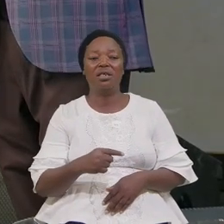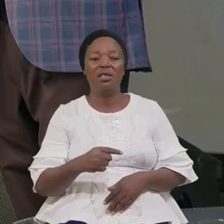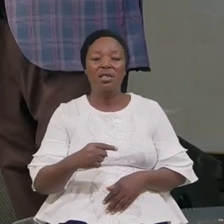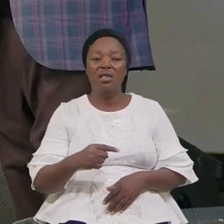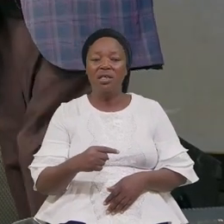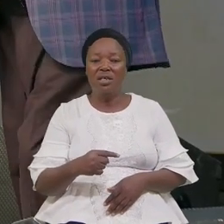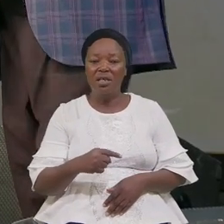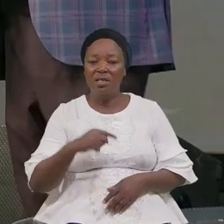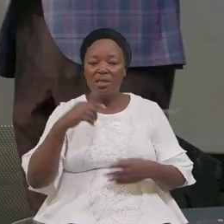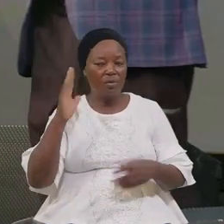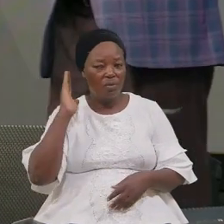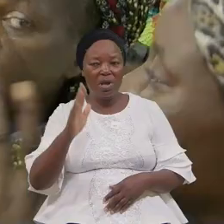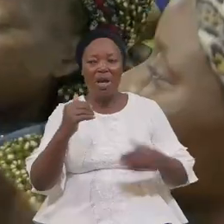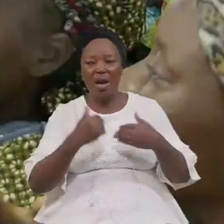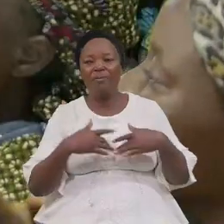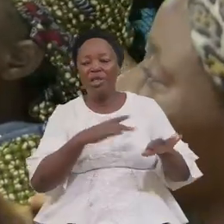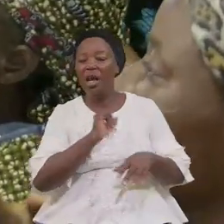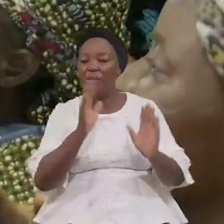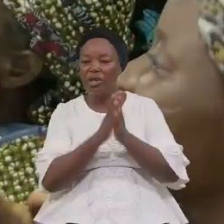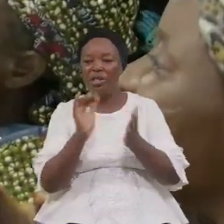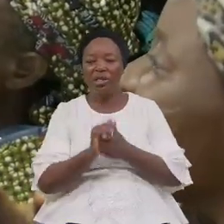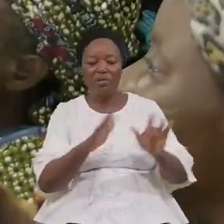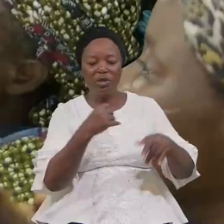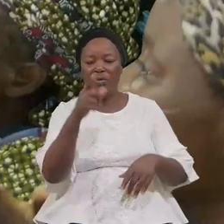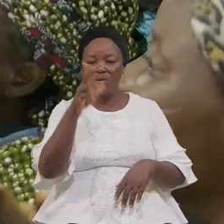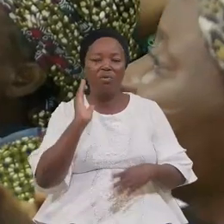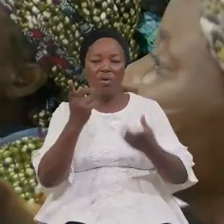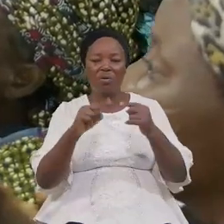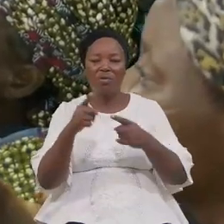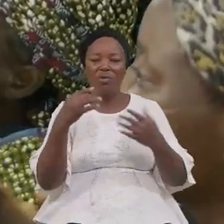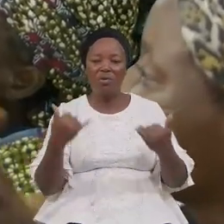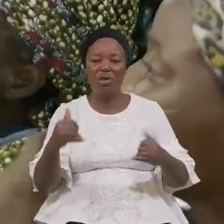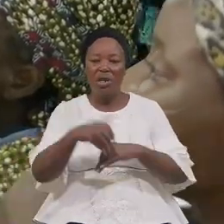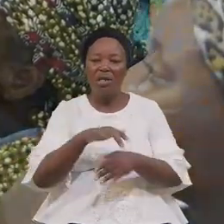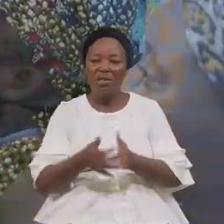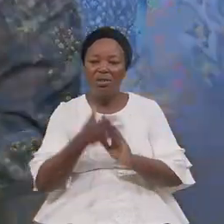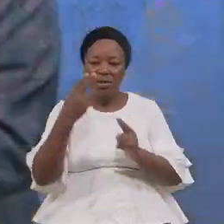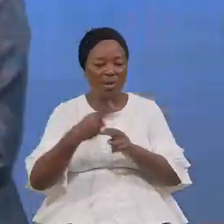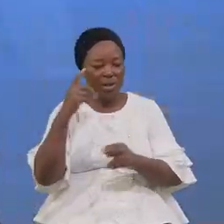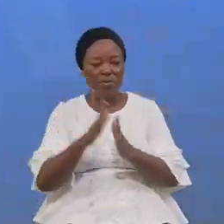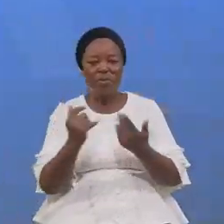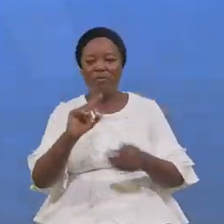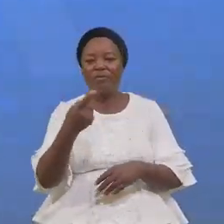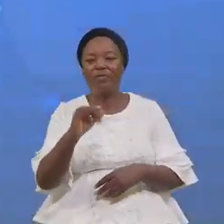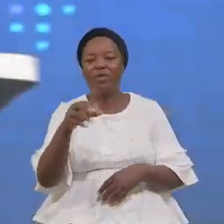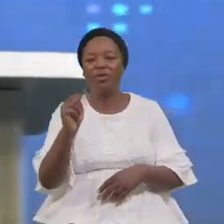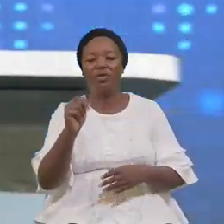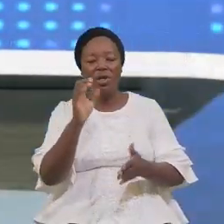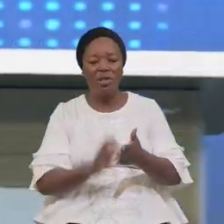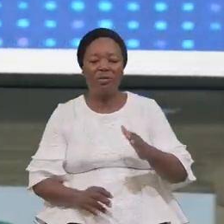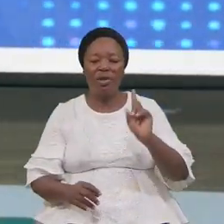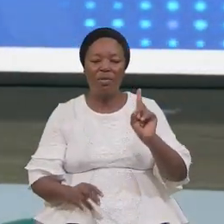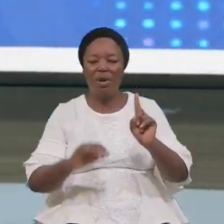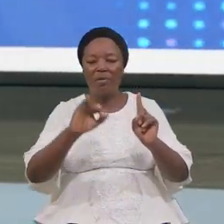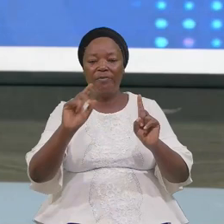of God will come to you tonight. Look at 1 John chapter 1. And I'm reading from